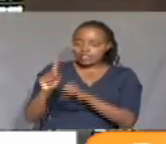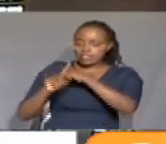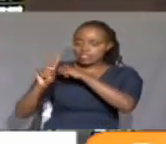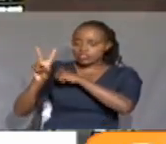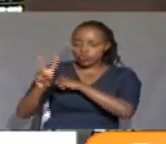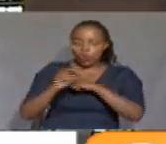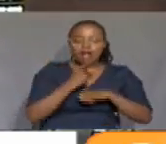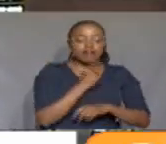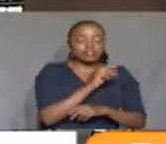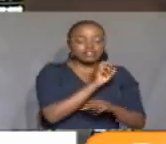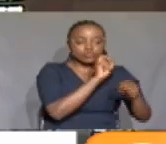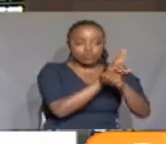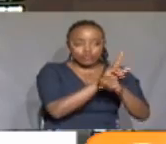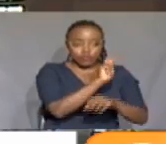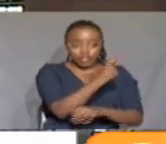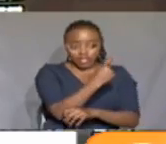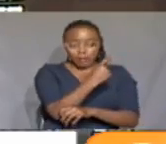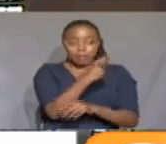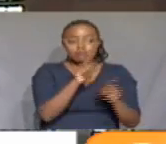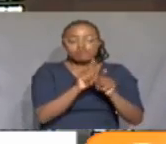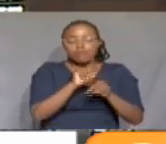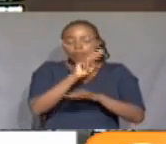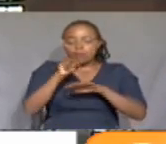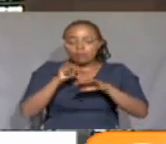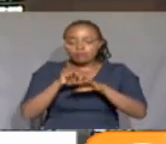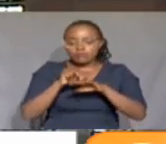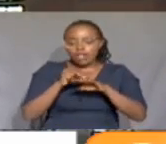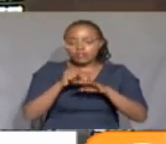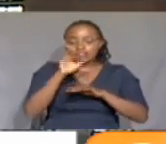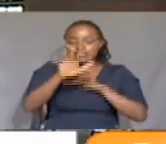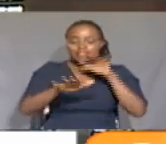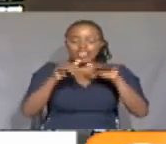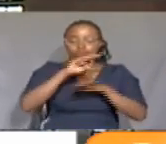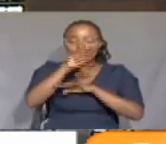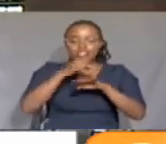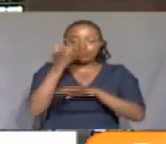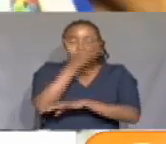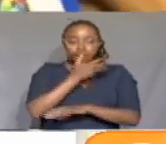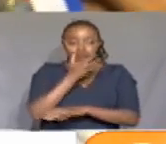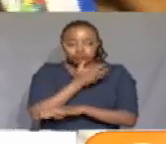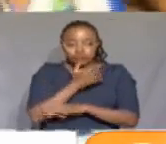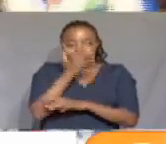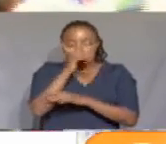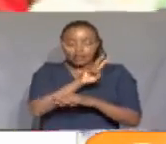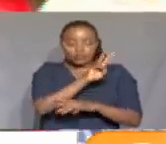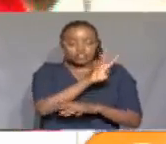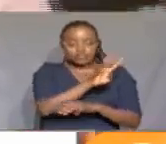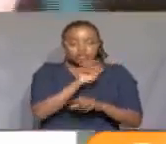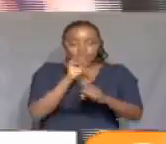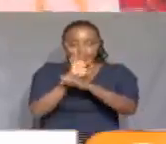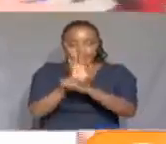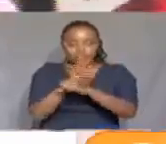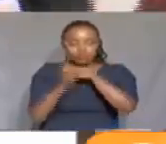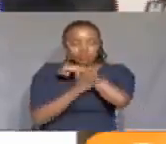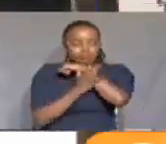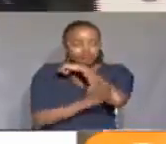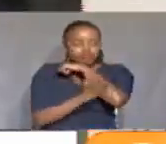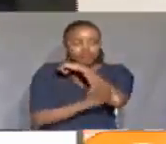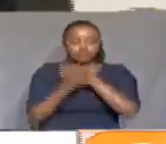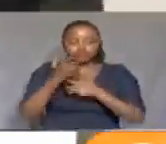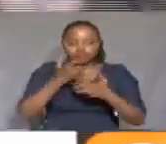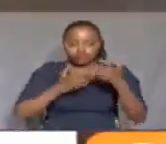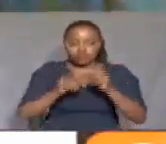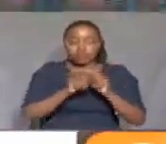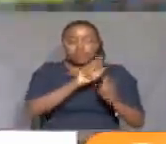112-62 in their first game at the Nyayo National Stadium. It was a slow start, though, for the home team as they led 24-13 with a poor conversion rate of